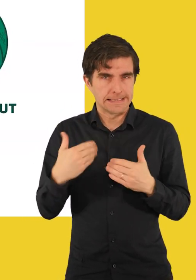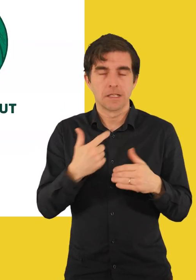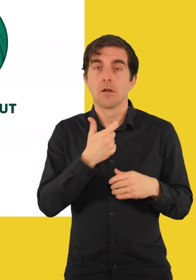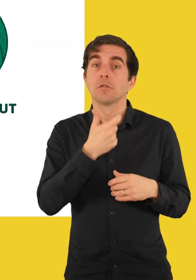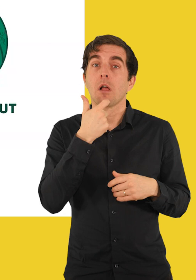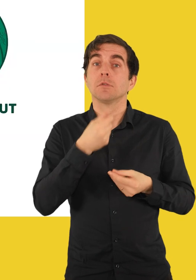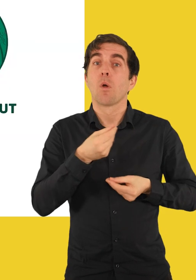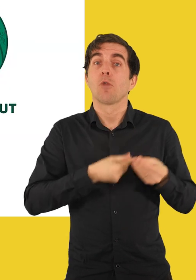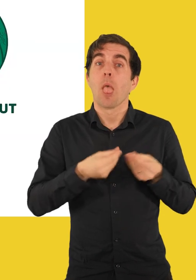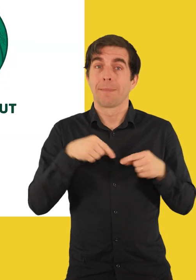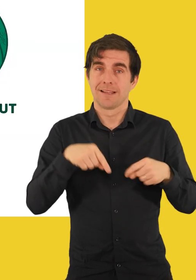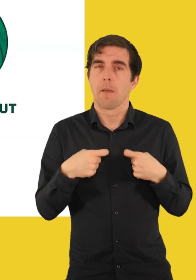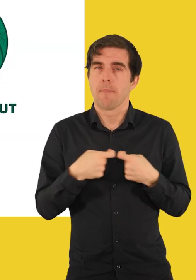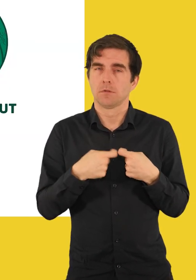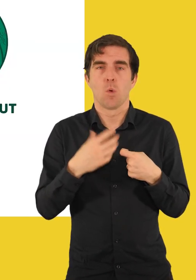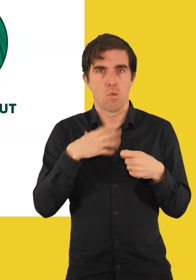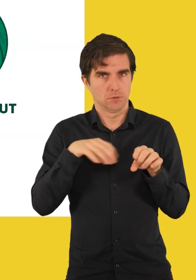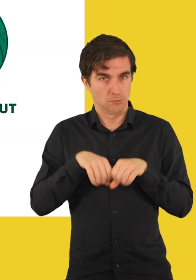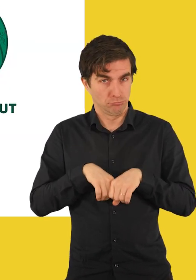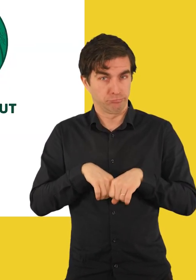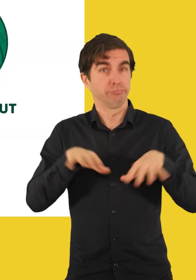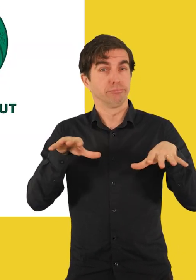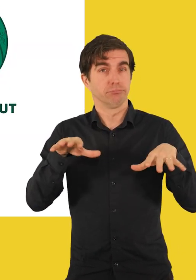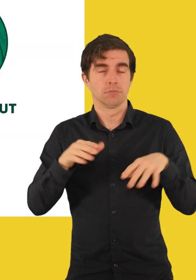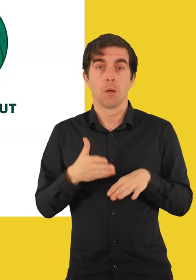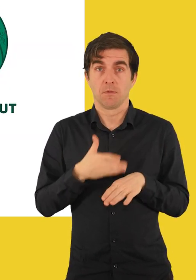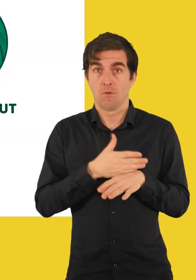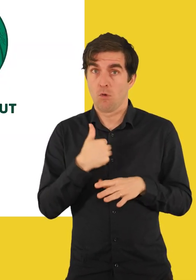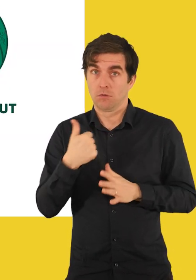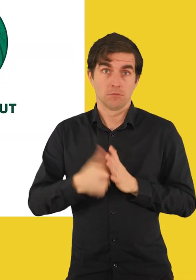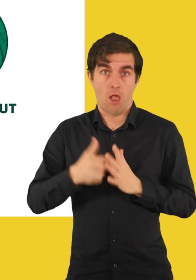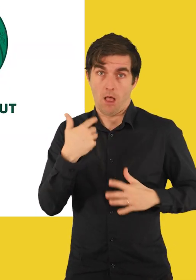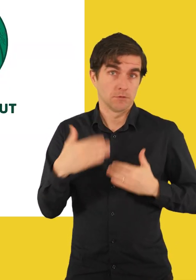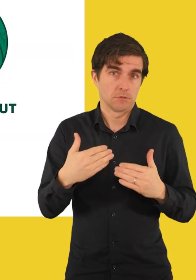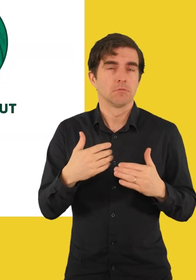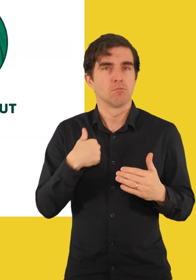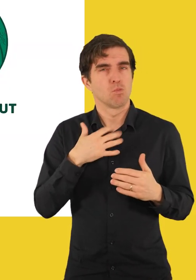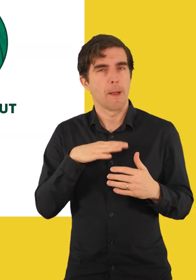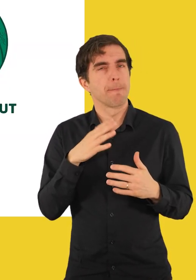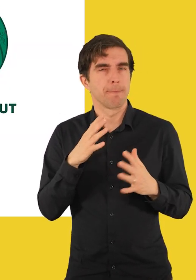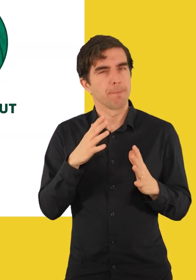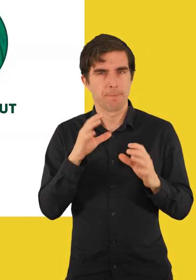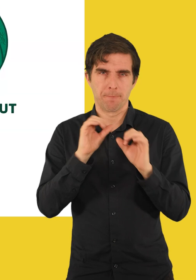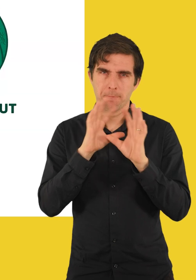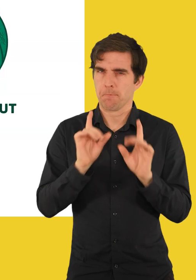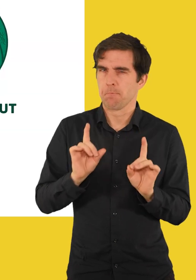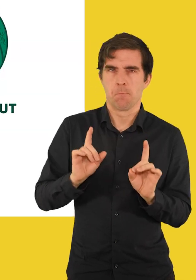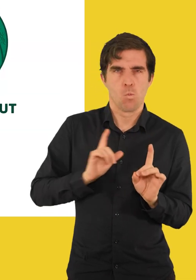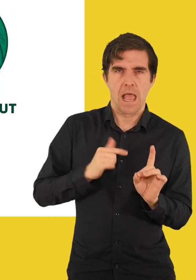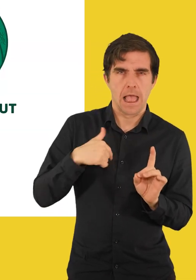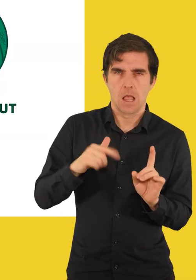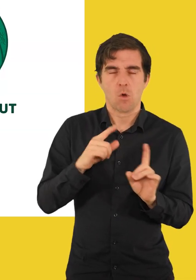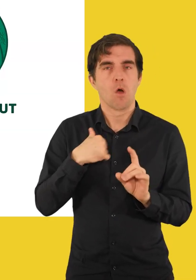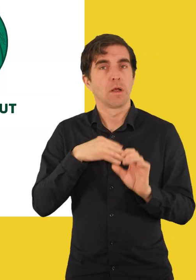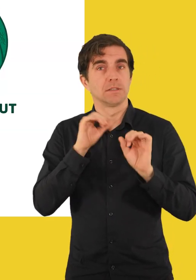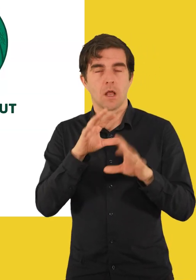at implementing Doughnut Economics here in Brussels. And before we started in the content really of what we are doing here, I just want